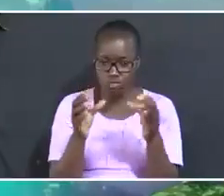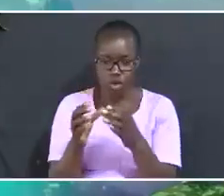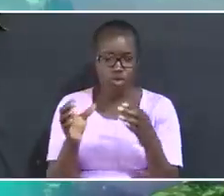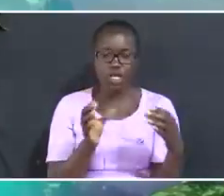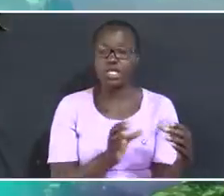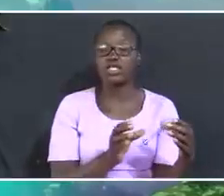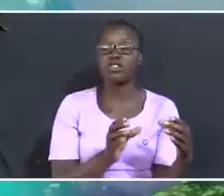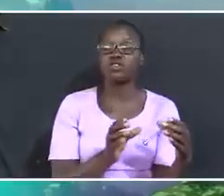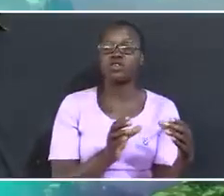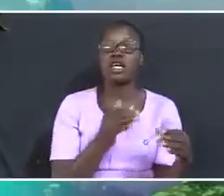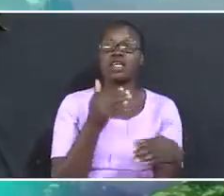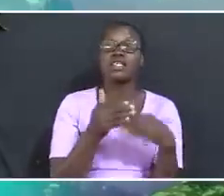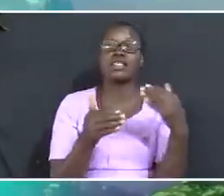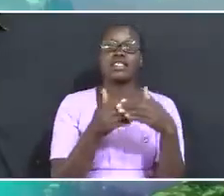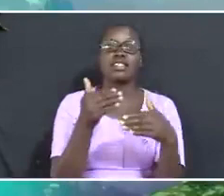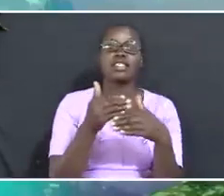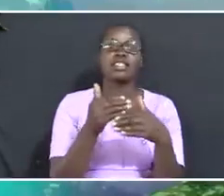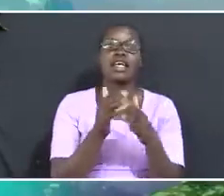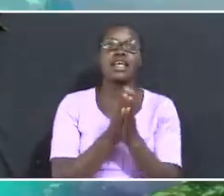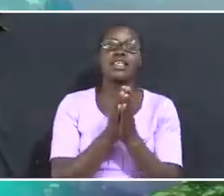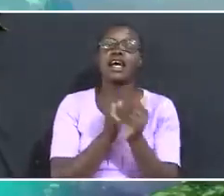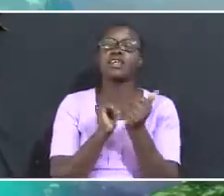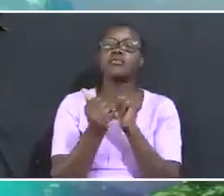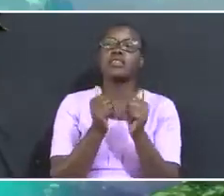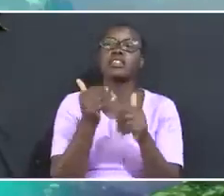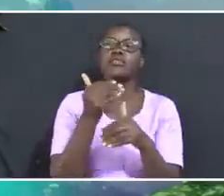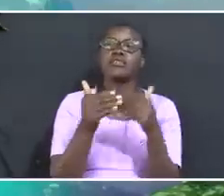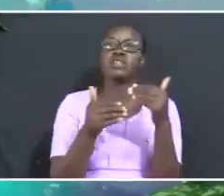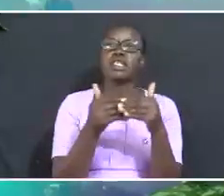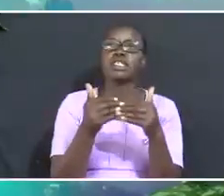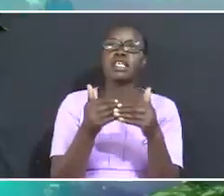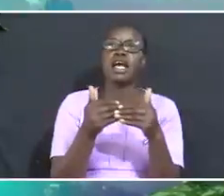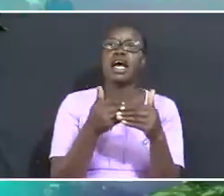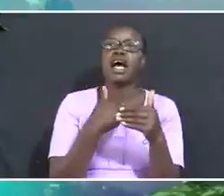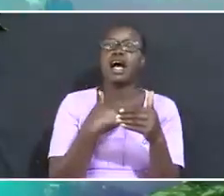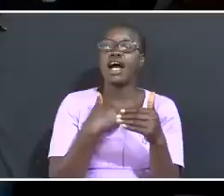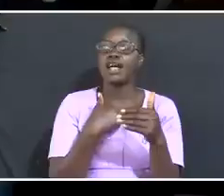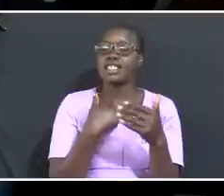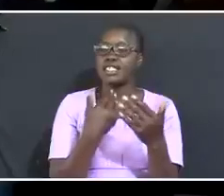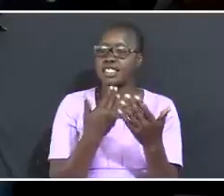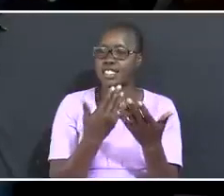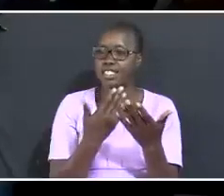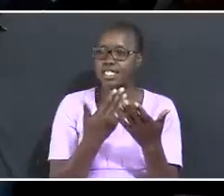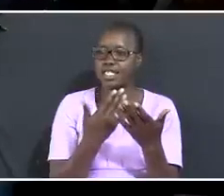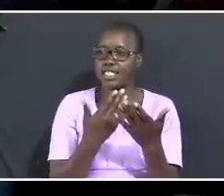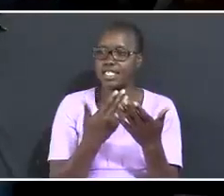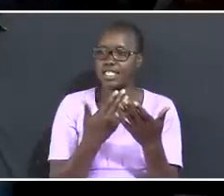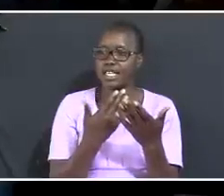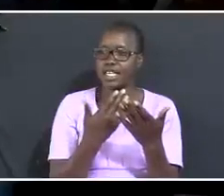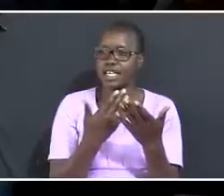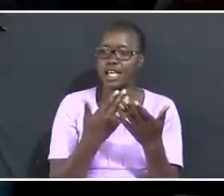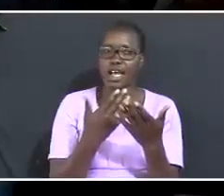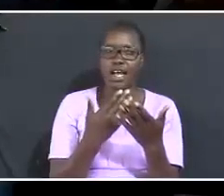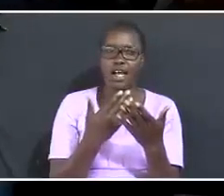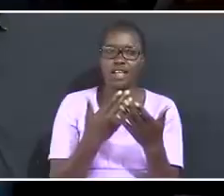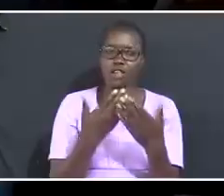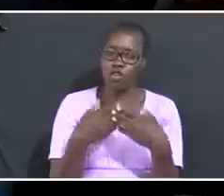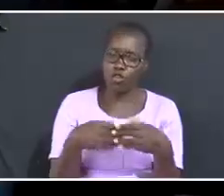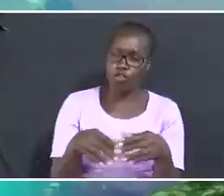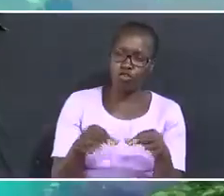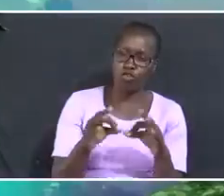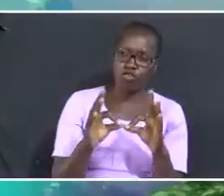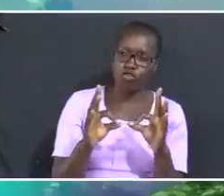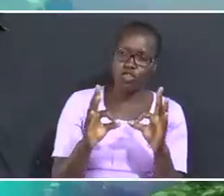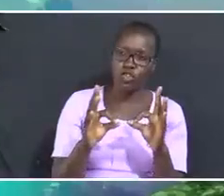organizational structure and administrative structure. It has a vertical structure and